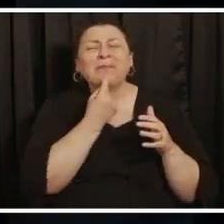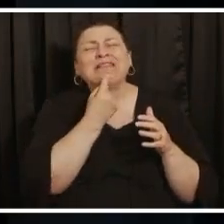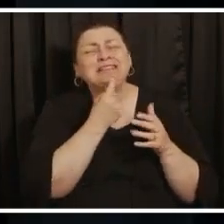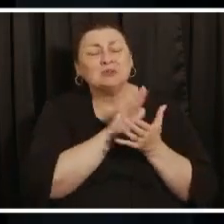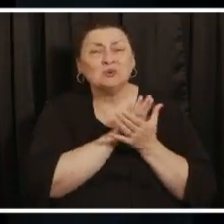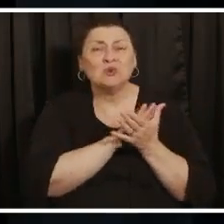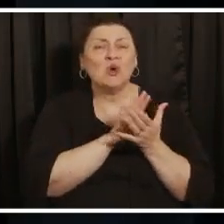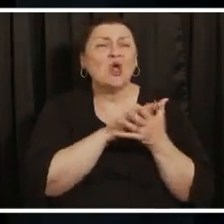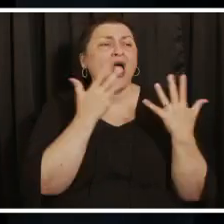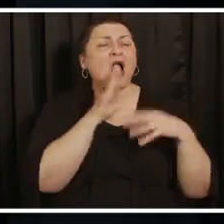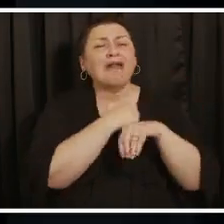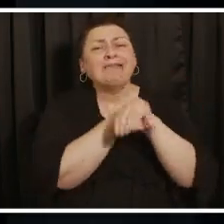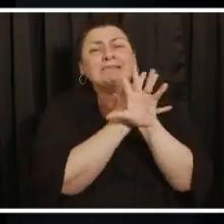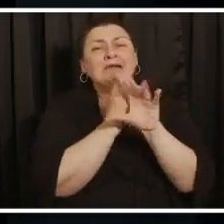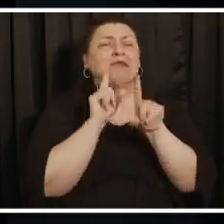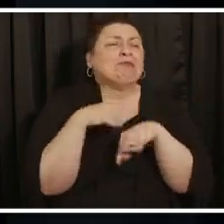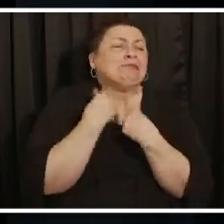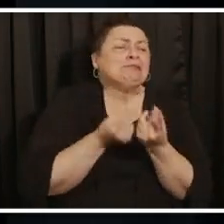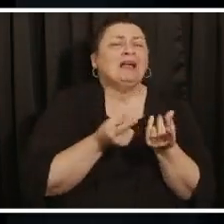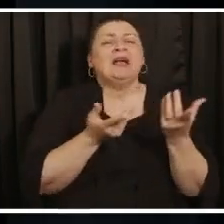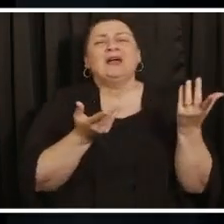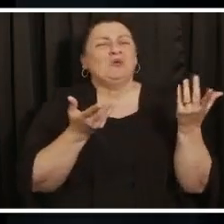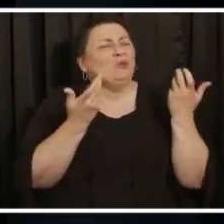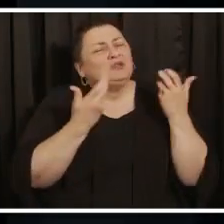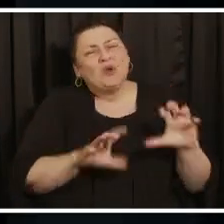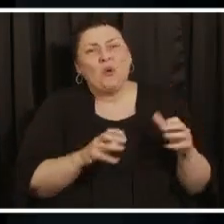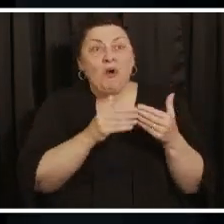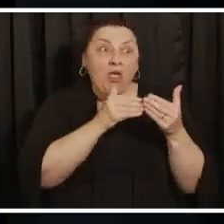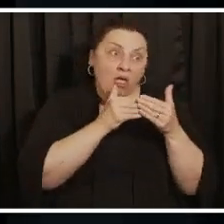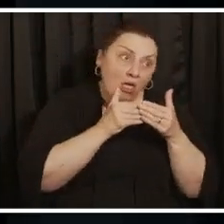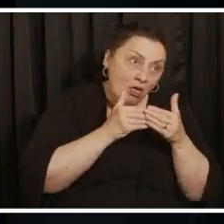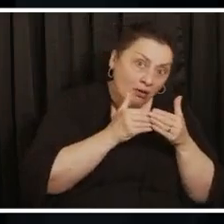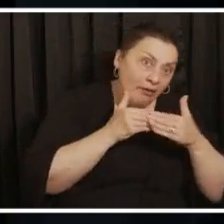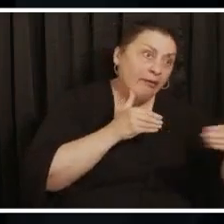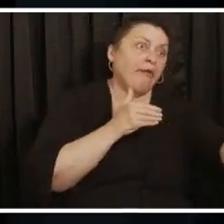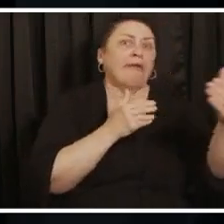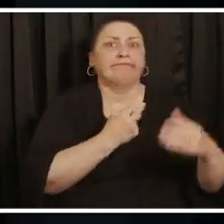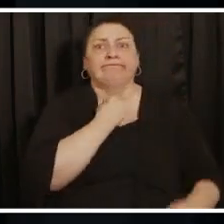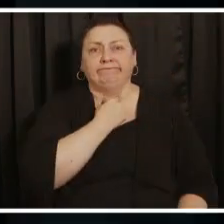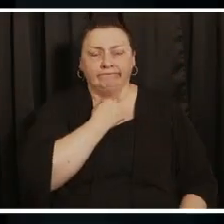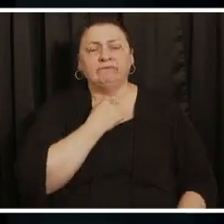state of in person. We can't afford to lose more of that.